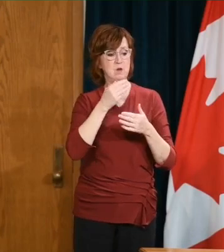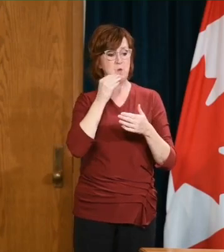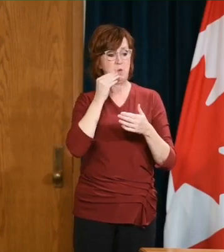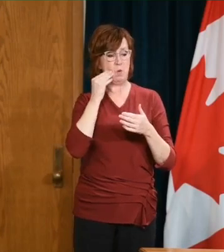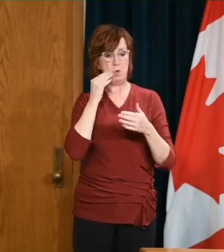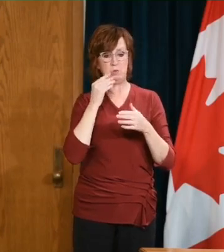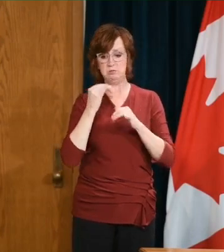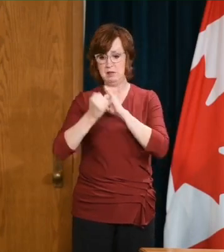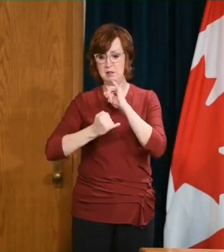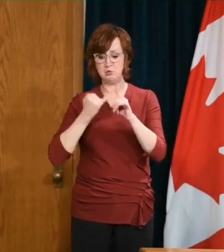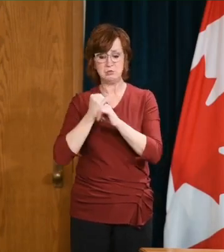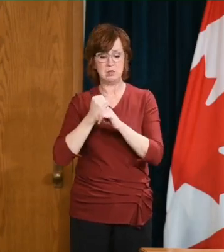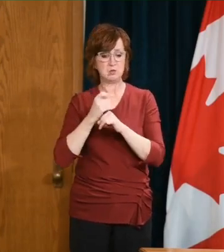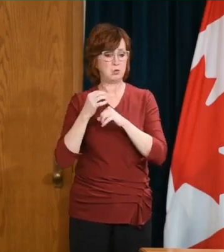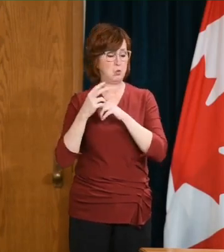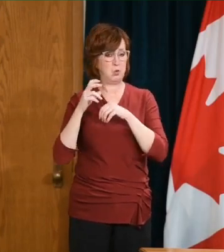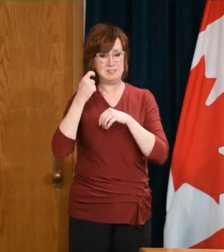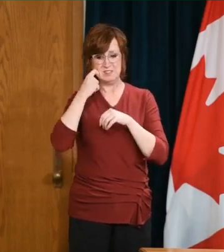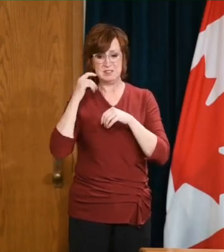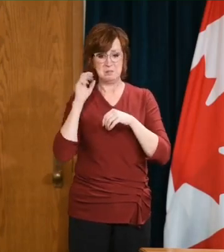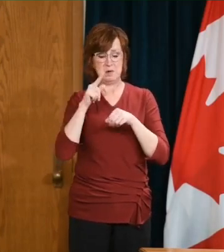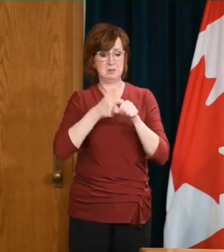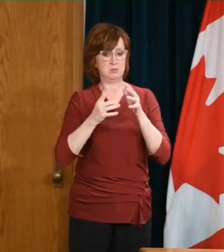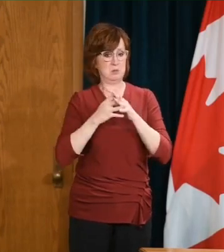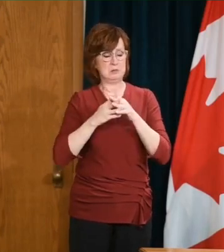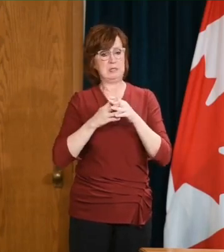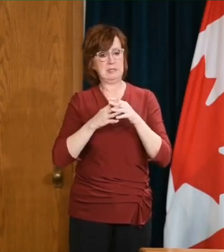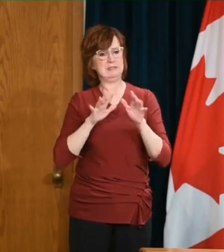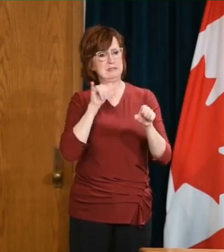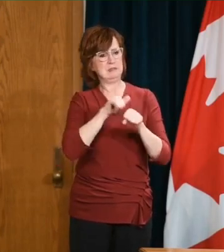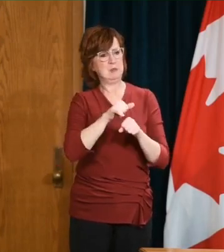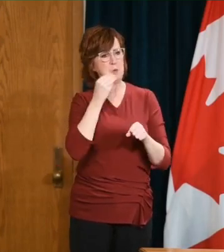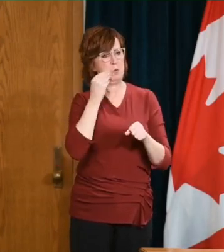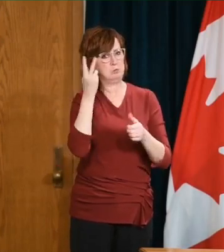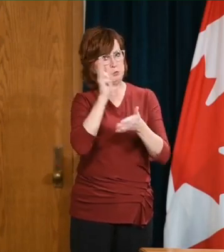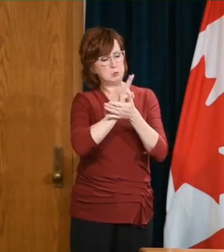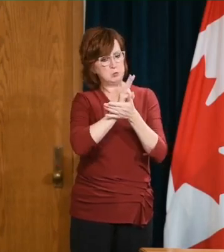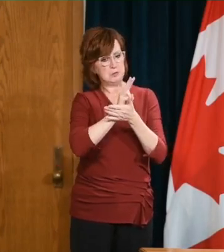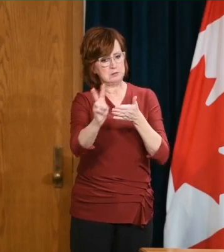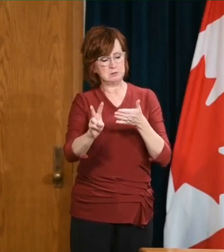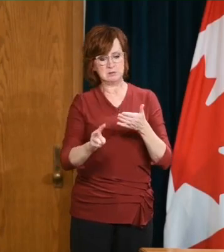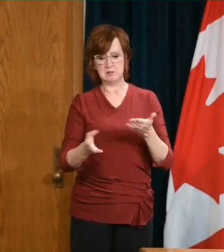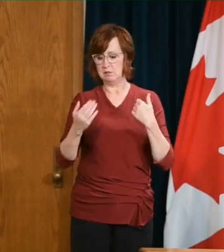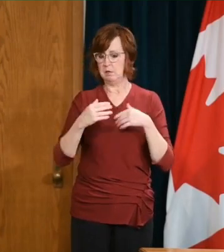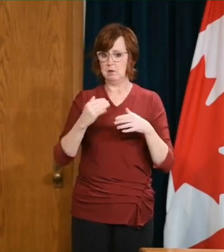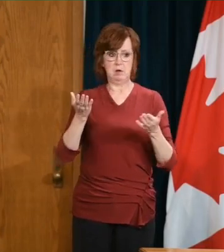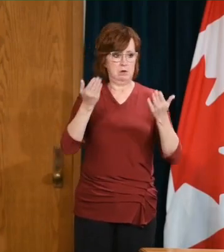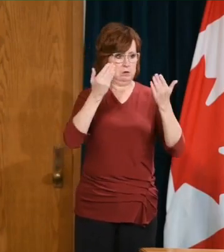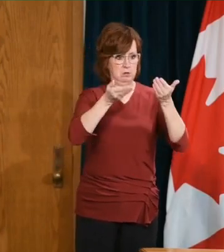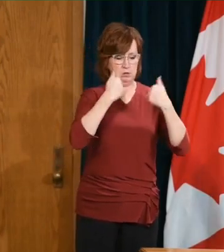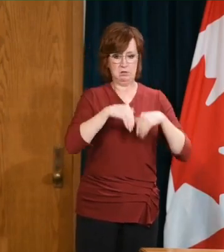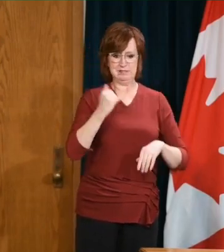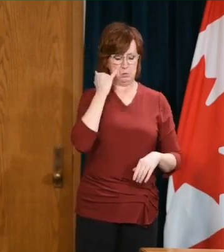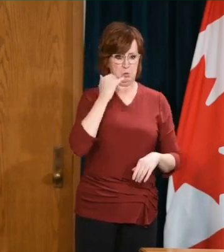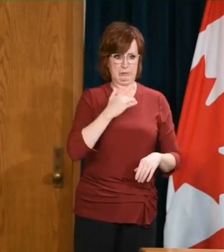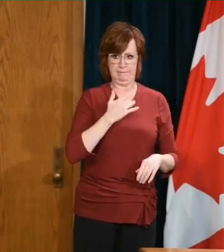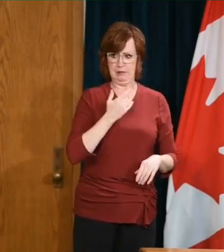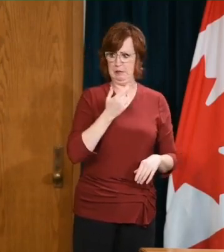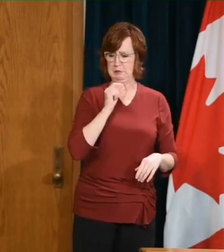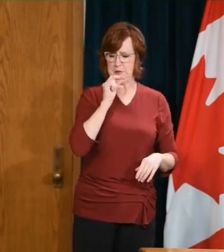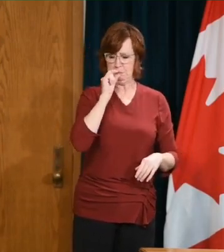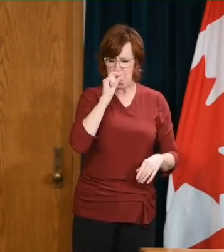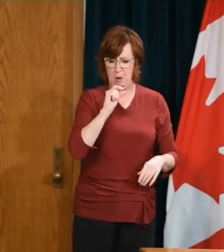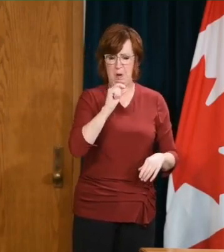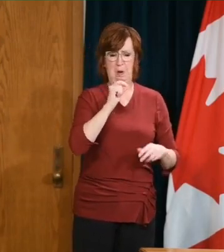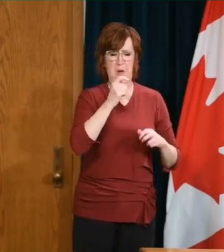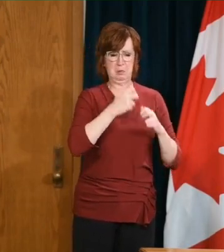Self-isolate if you are experiencing any symptoms at all. Take the online assessment test or call